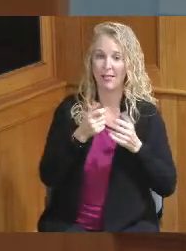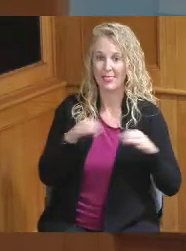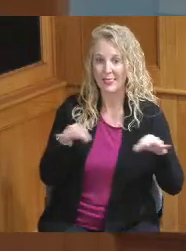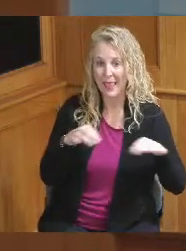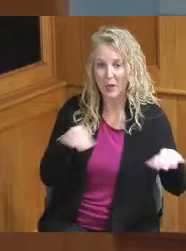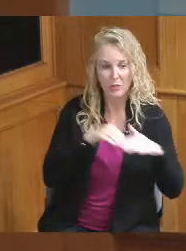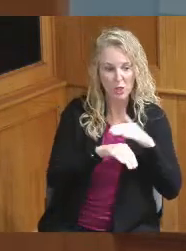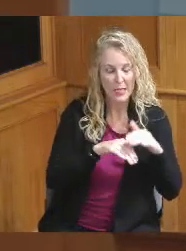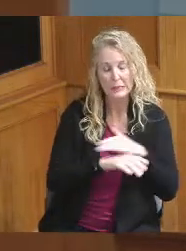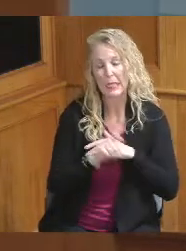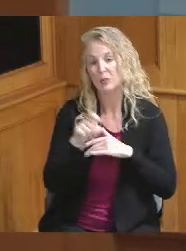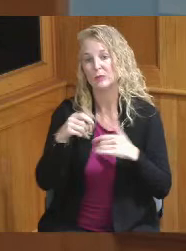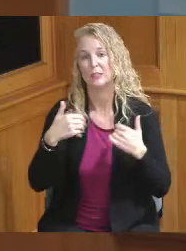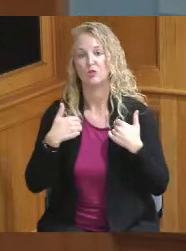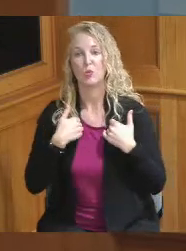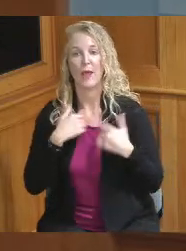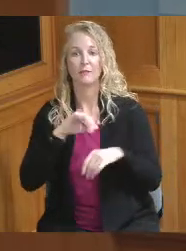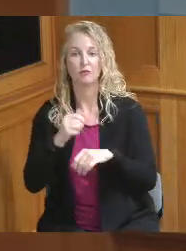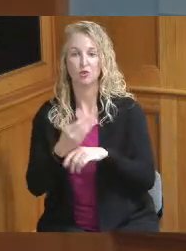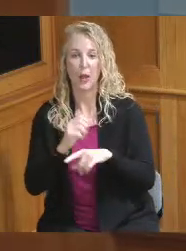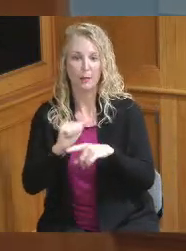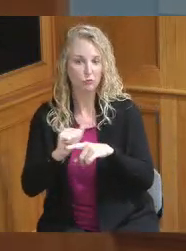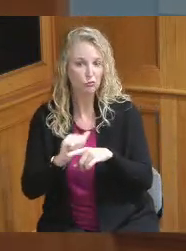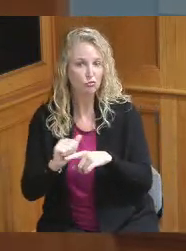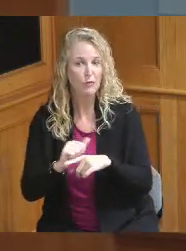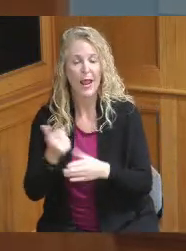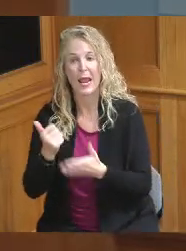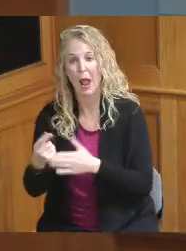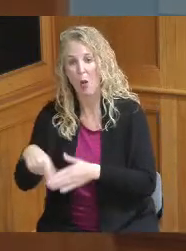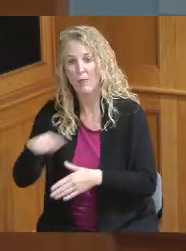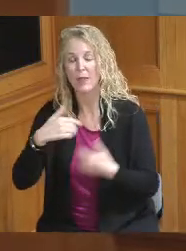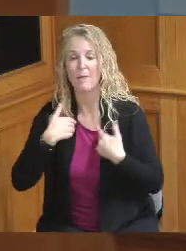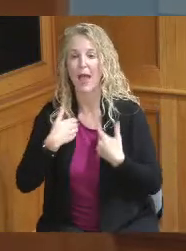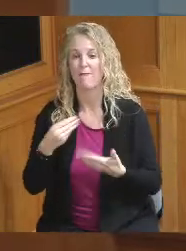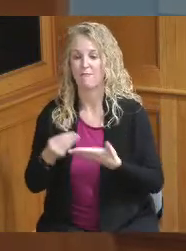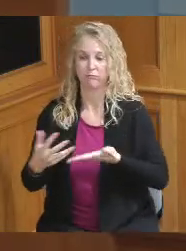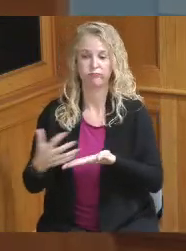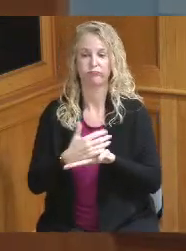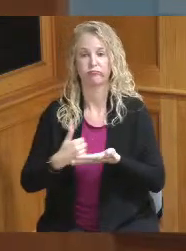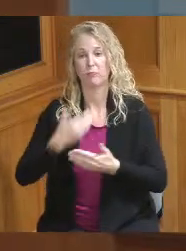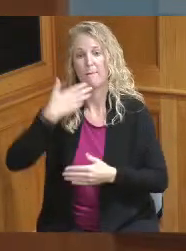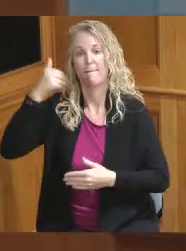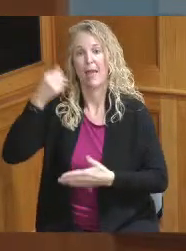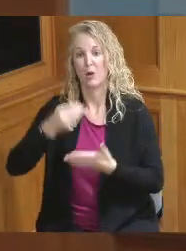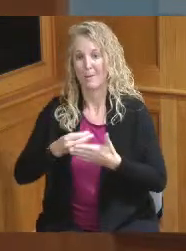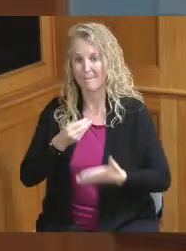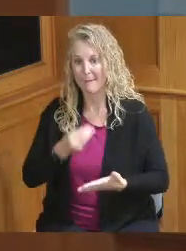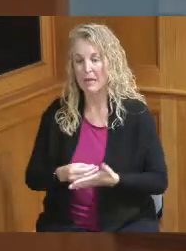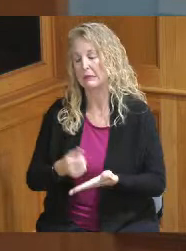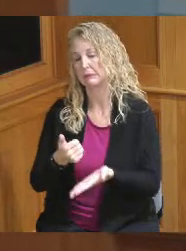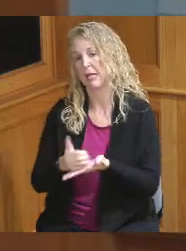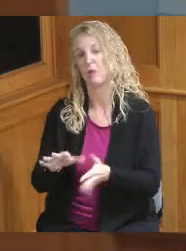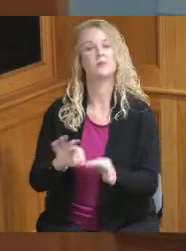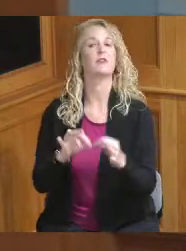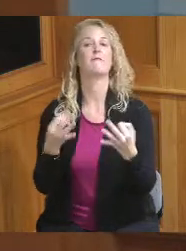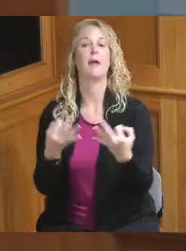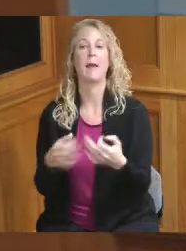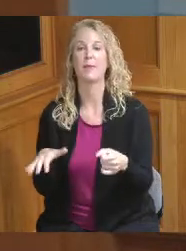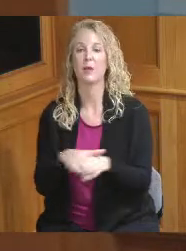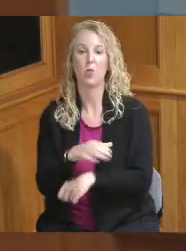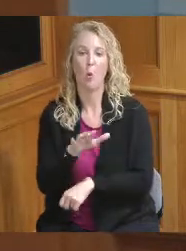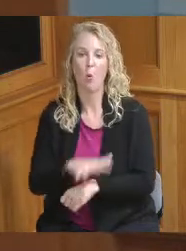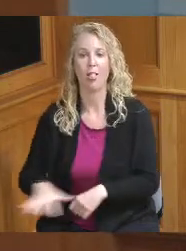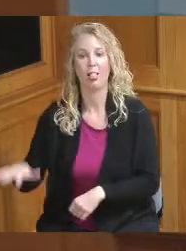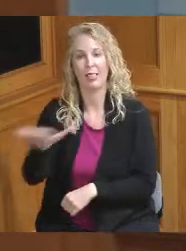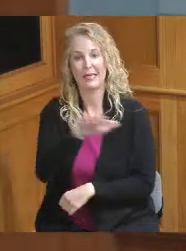resources helps people get to where they are, where they want to go, have a higher earning potential, earn a better income, which helps benefit the entire county. So thank you for your